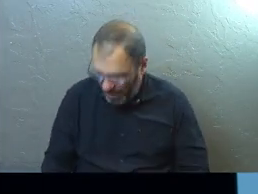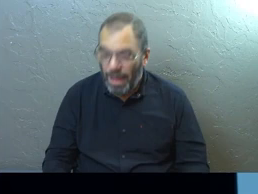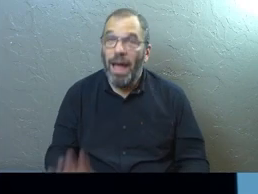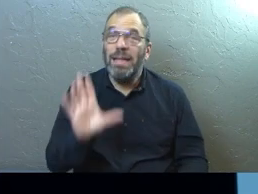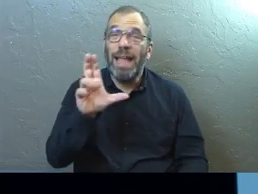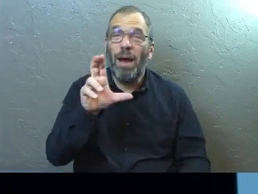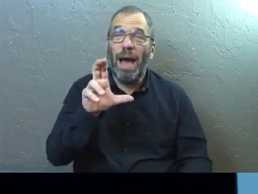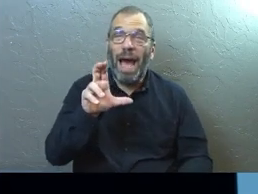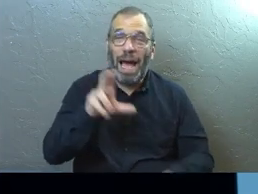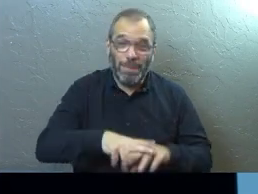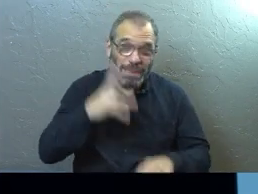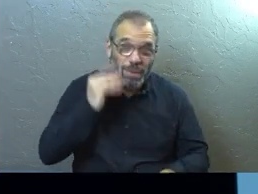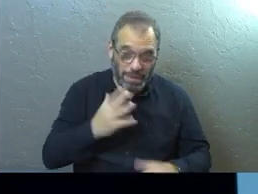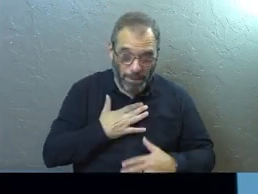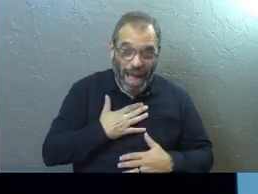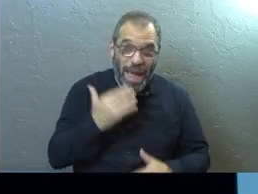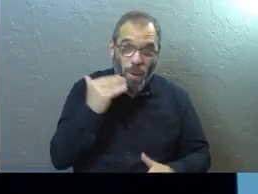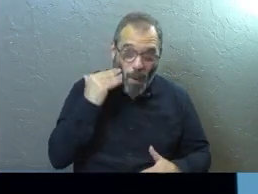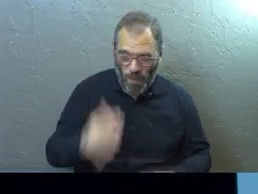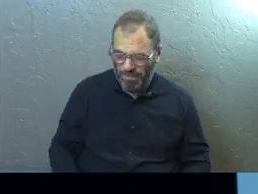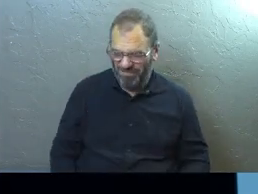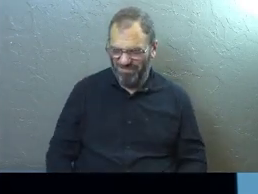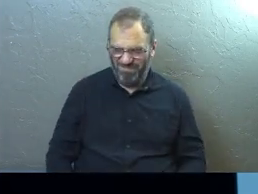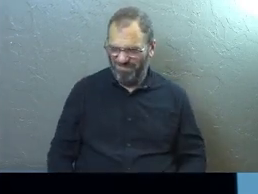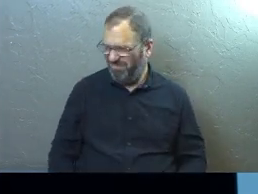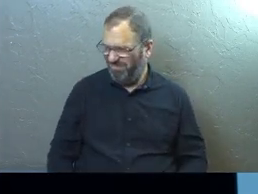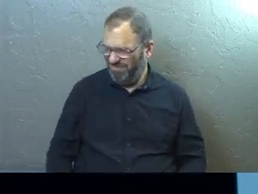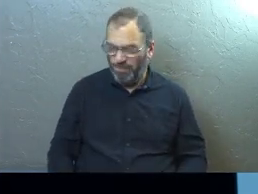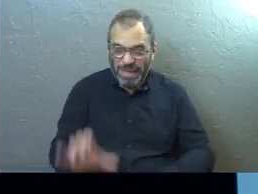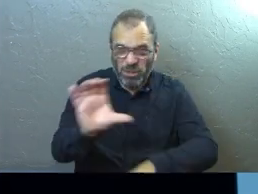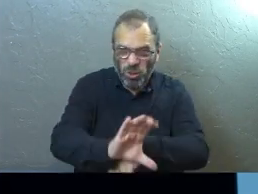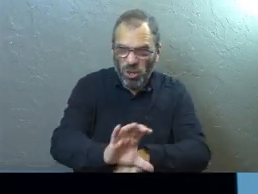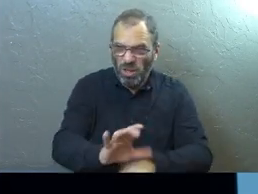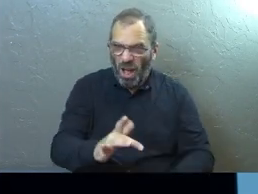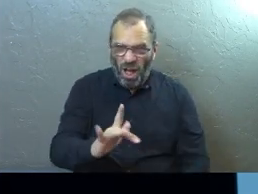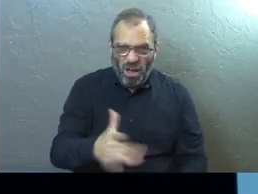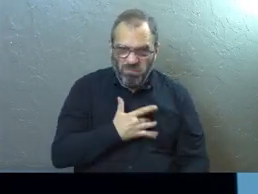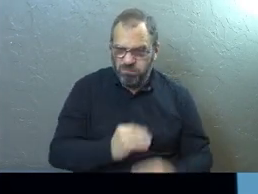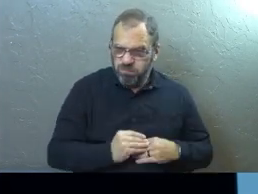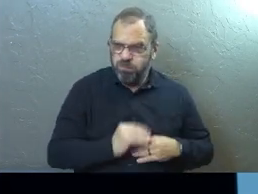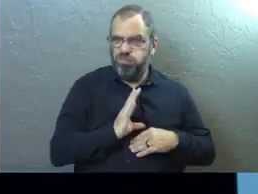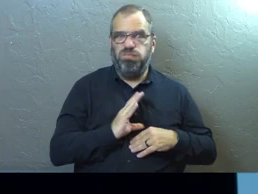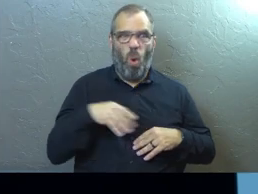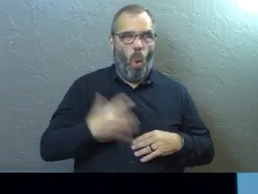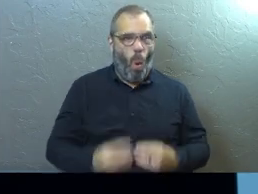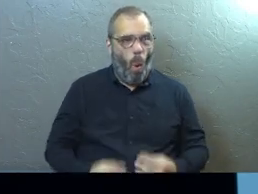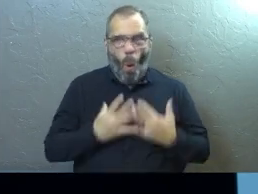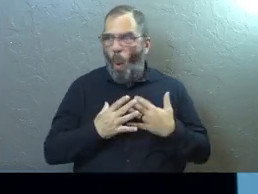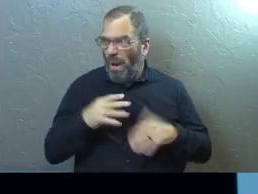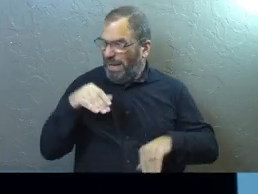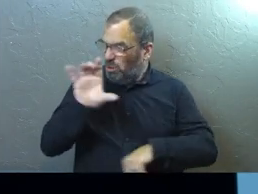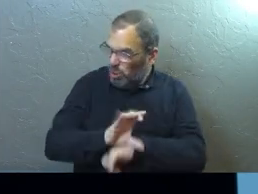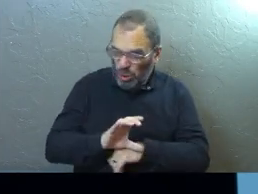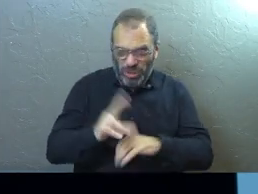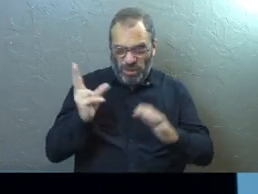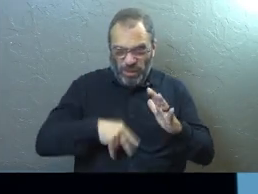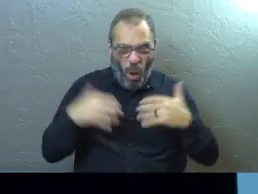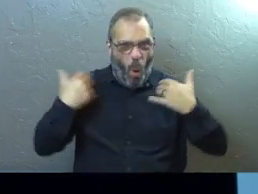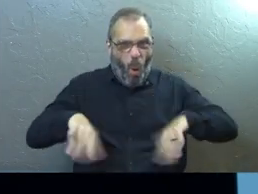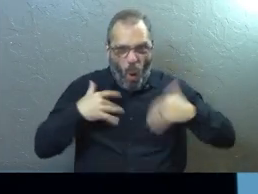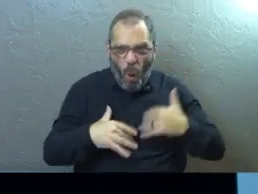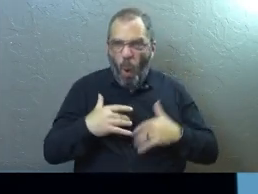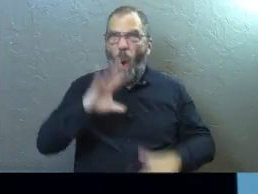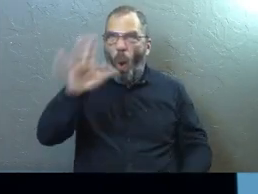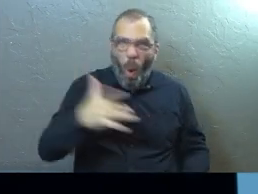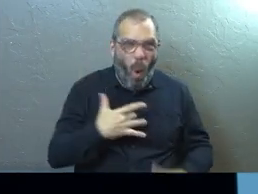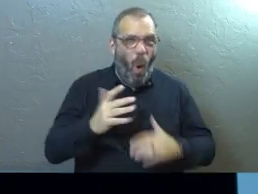And I'm sitting in it now in my living room, and I'm like, that doesn't feel like how it felt at church. Like, it made tons of sense there. You know, we're reading all these verses. It's